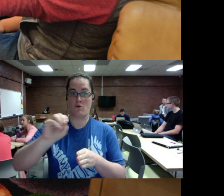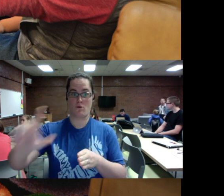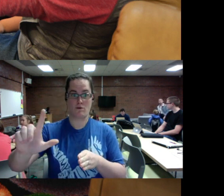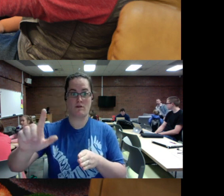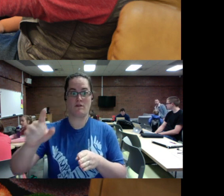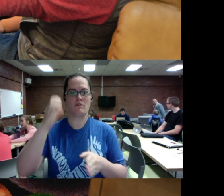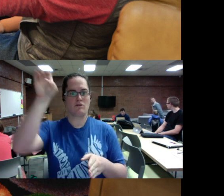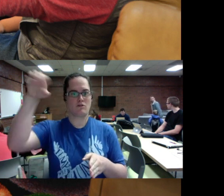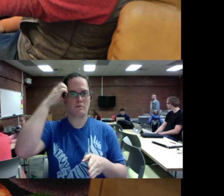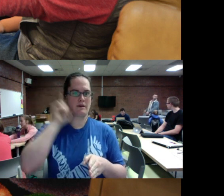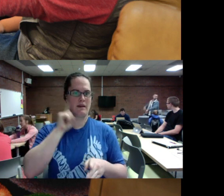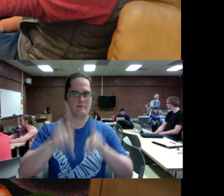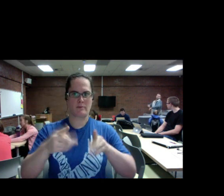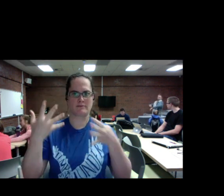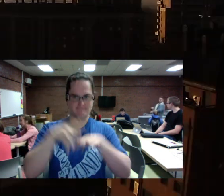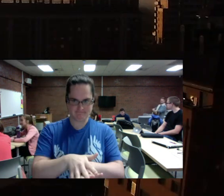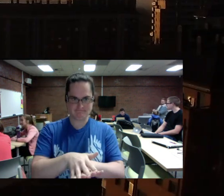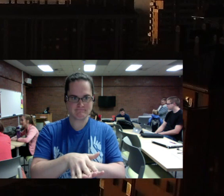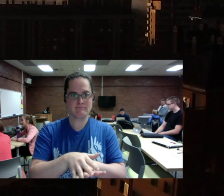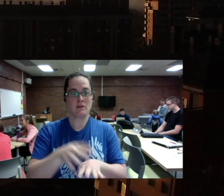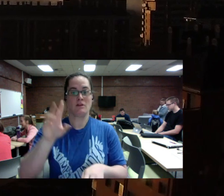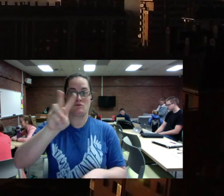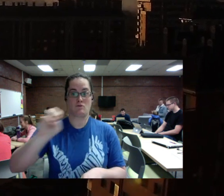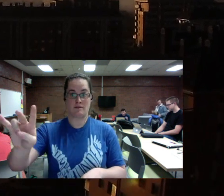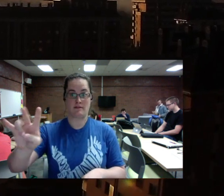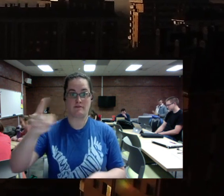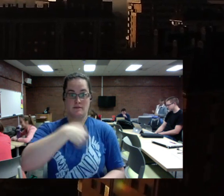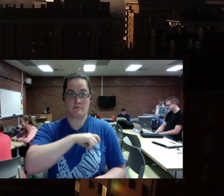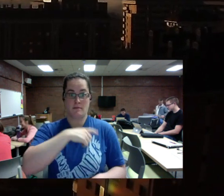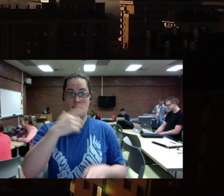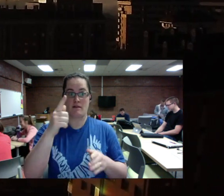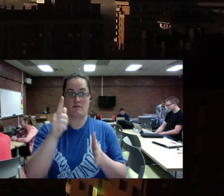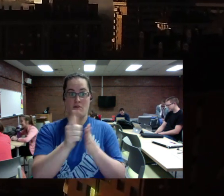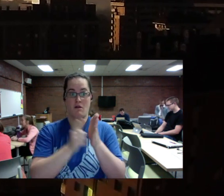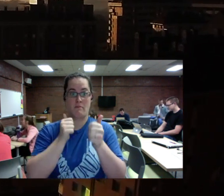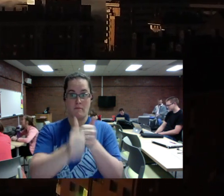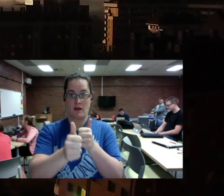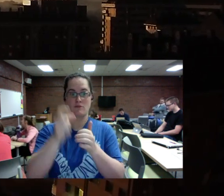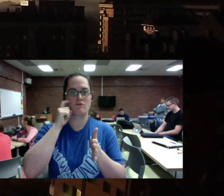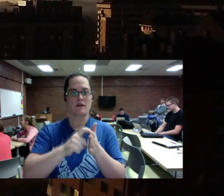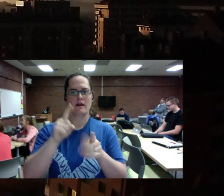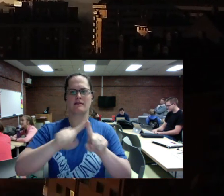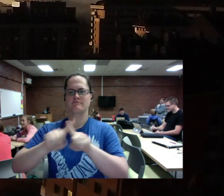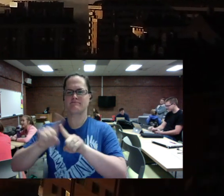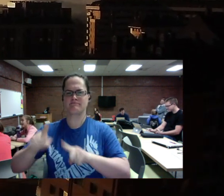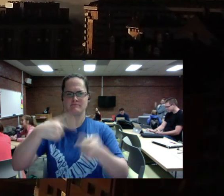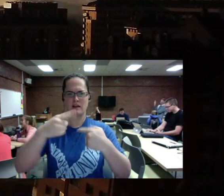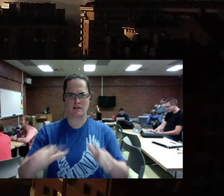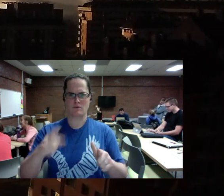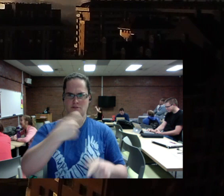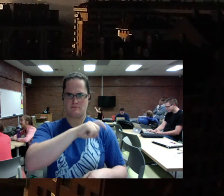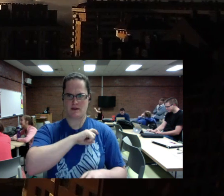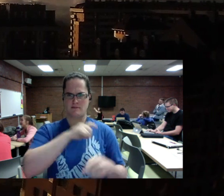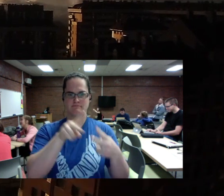officially as the main tool towards the complete social integration of European deaf people. Spain also passed a law in 2007